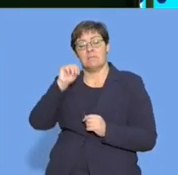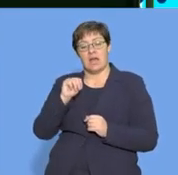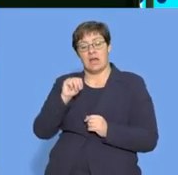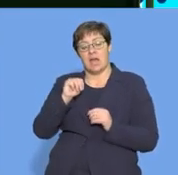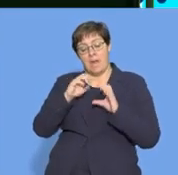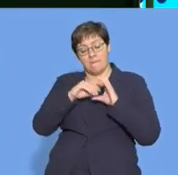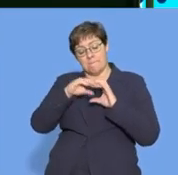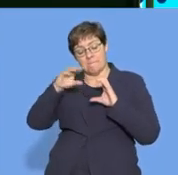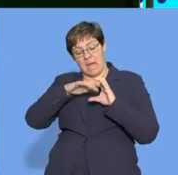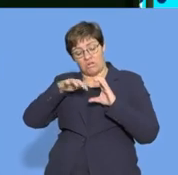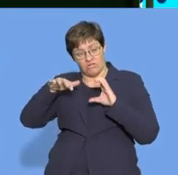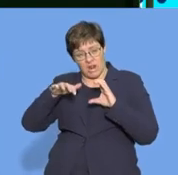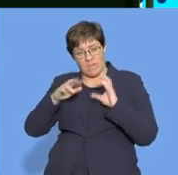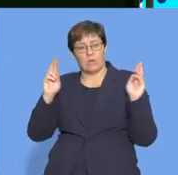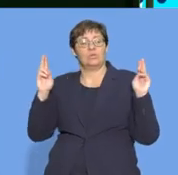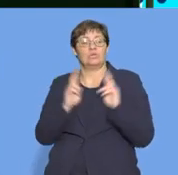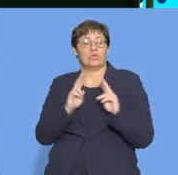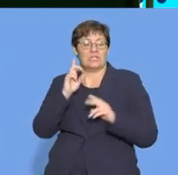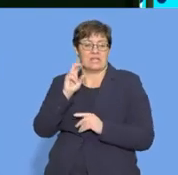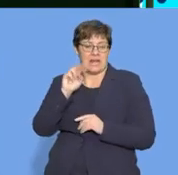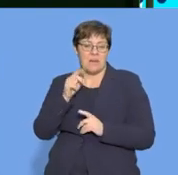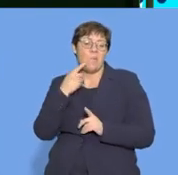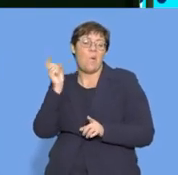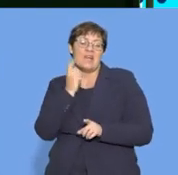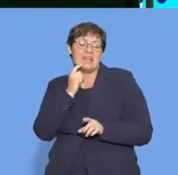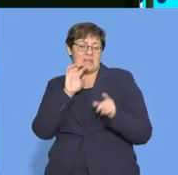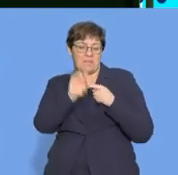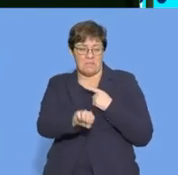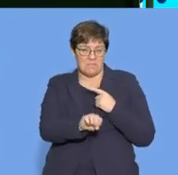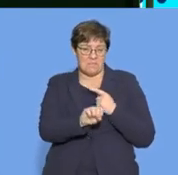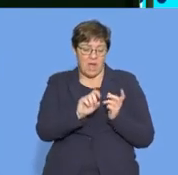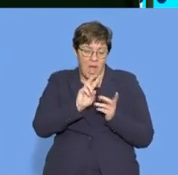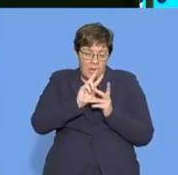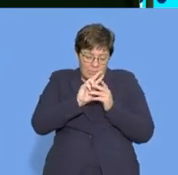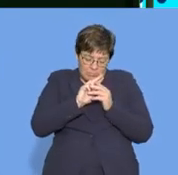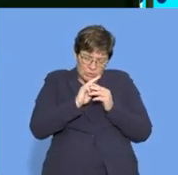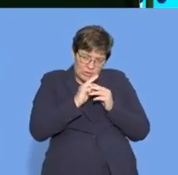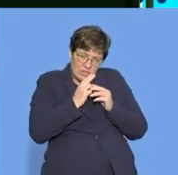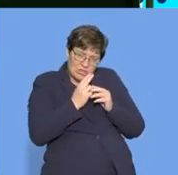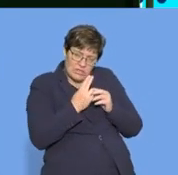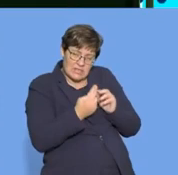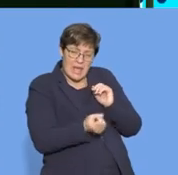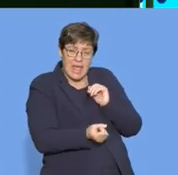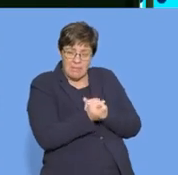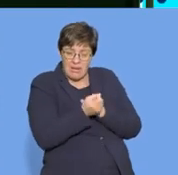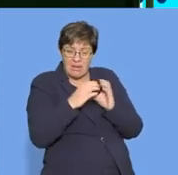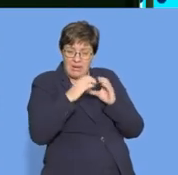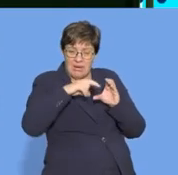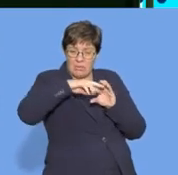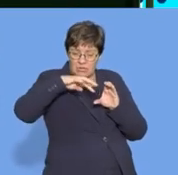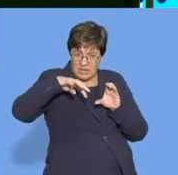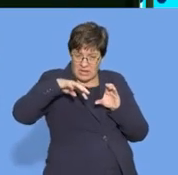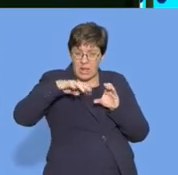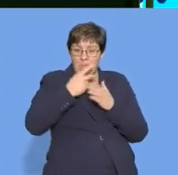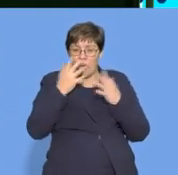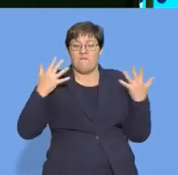is much shorter DNA, and it's actually easier. So then the mutations that occur in mitochondrial DNA